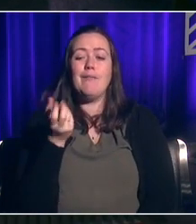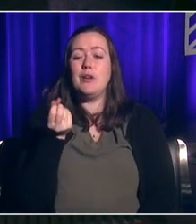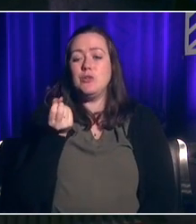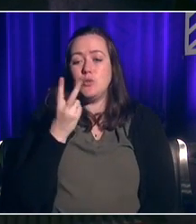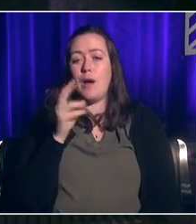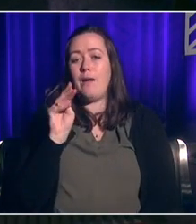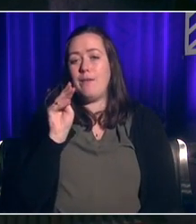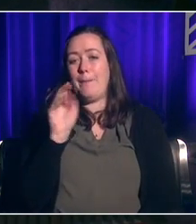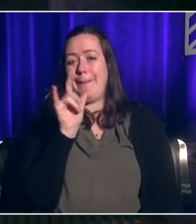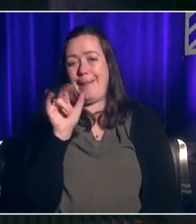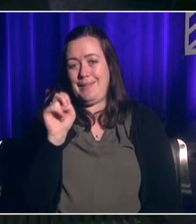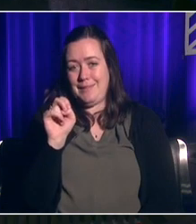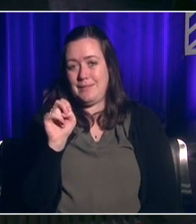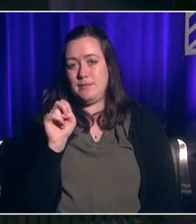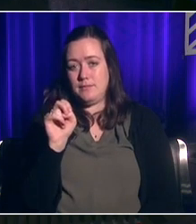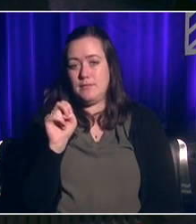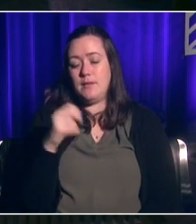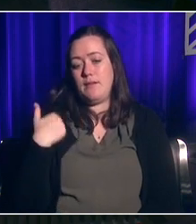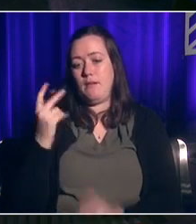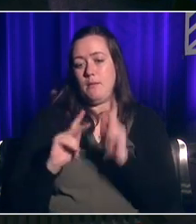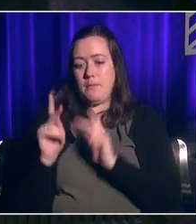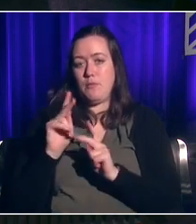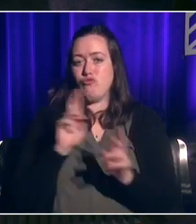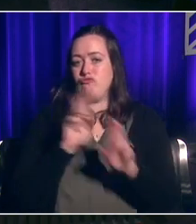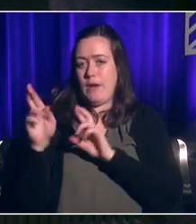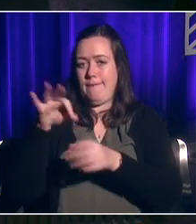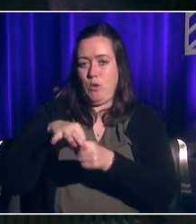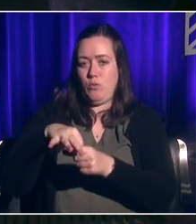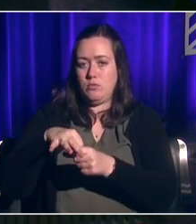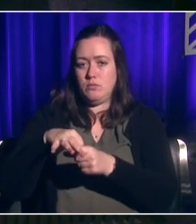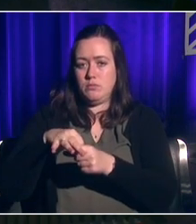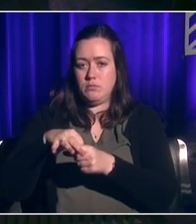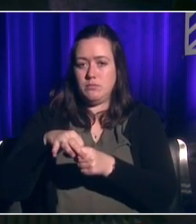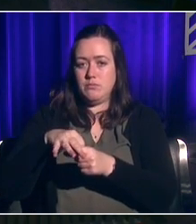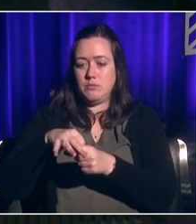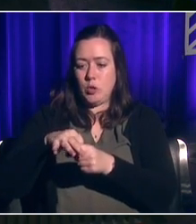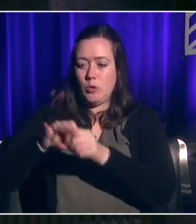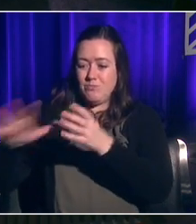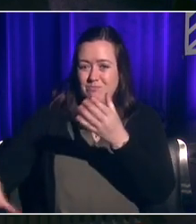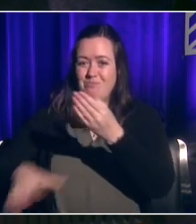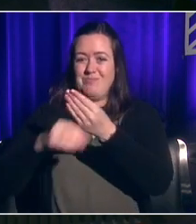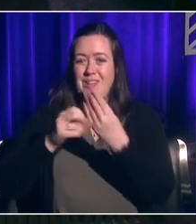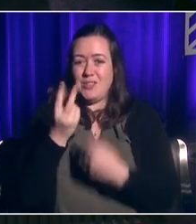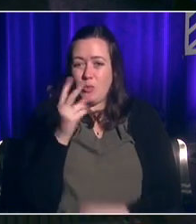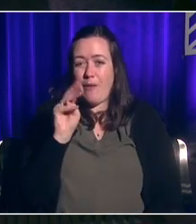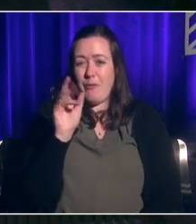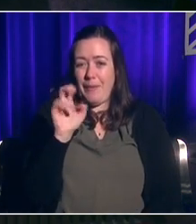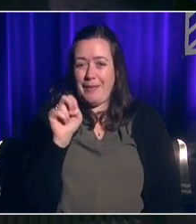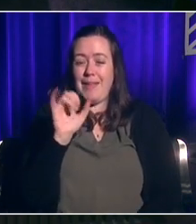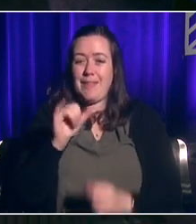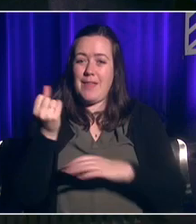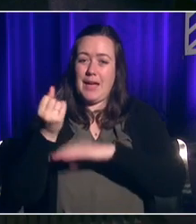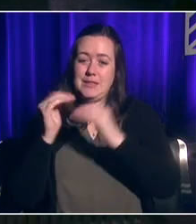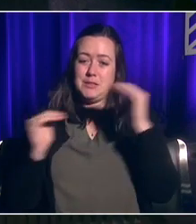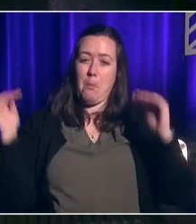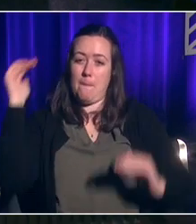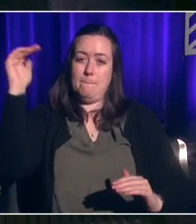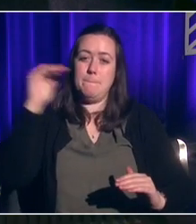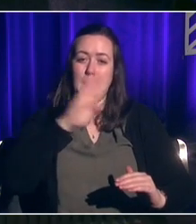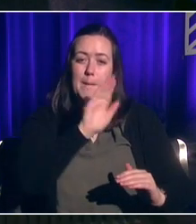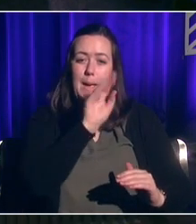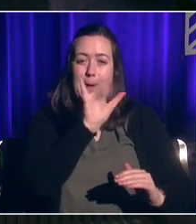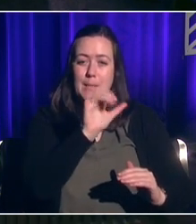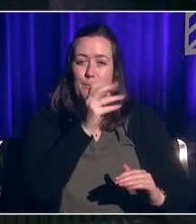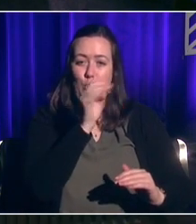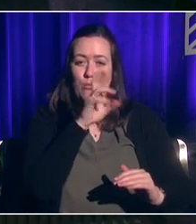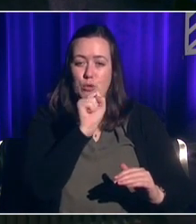people eligible to vote, 12 million more. 12 million more than baby boomers. Because right now, millennials and